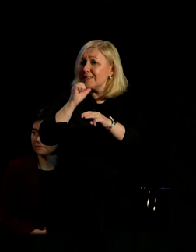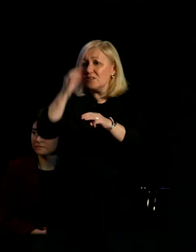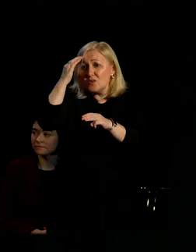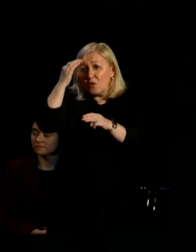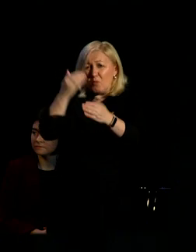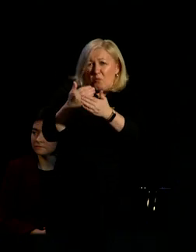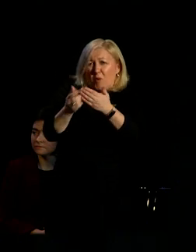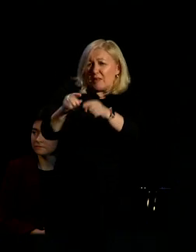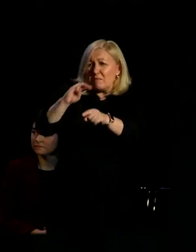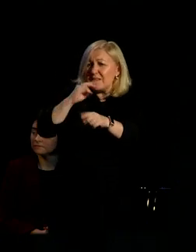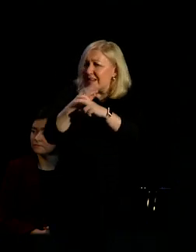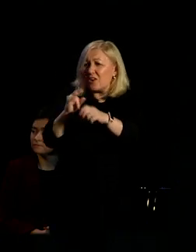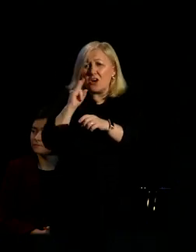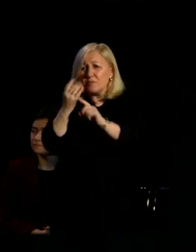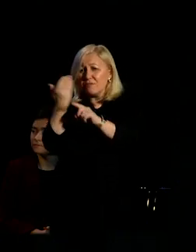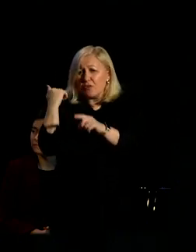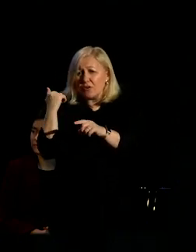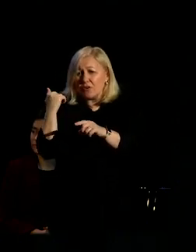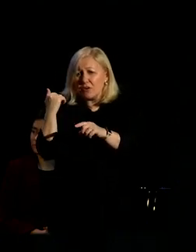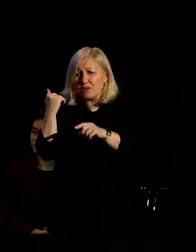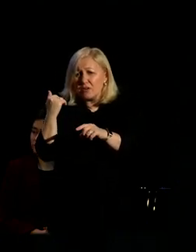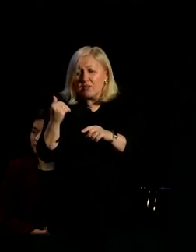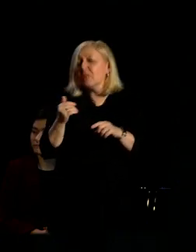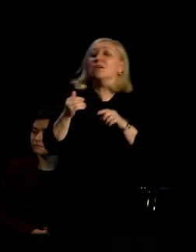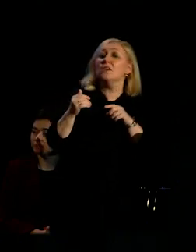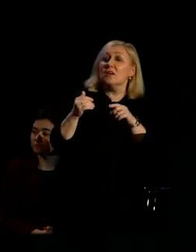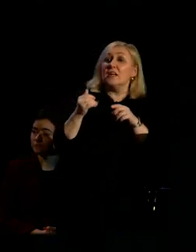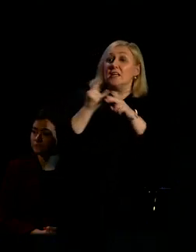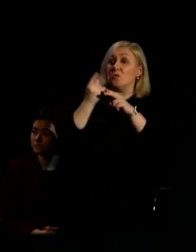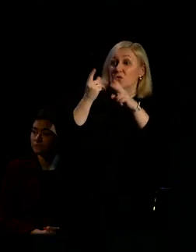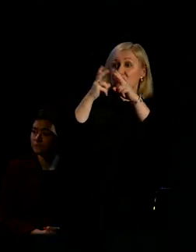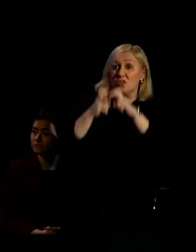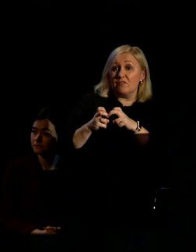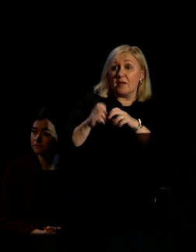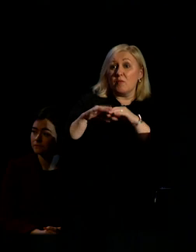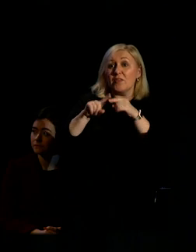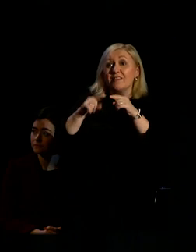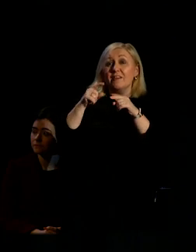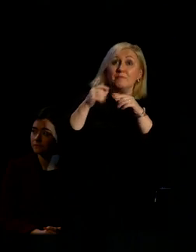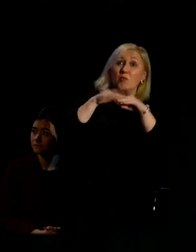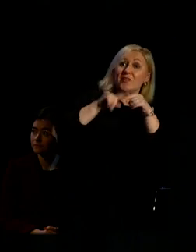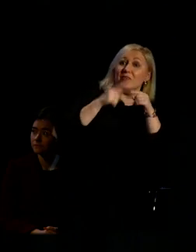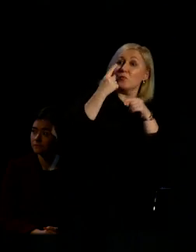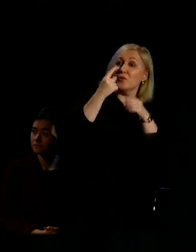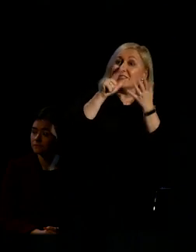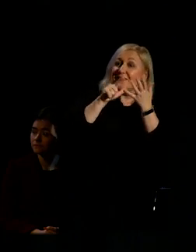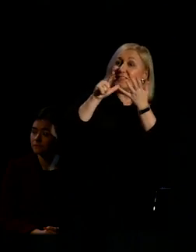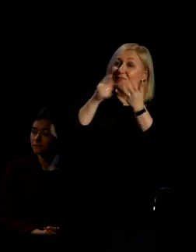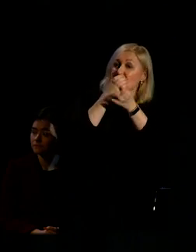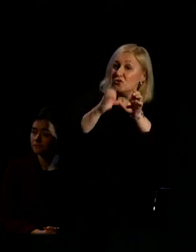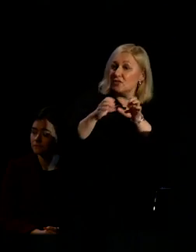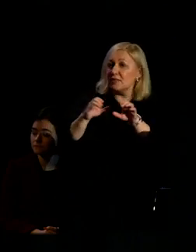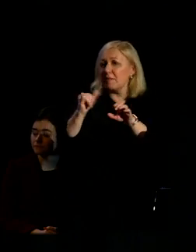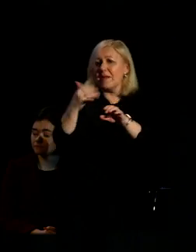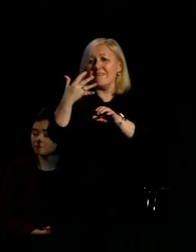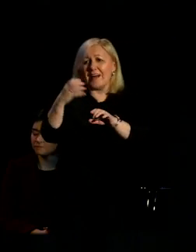seven European countries found that 5% had never heard of the Holocaust, with a quarter only knowing a little bit, and awareness